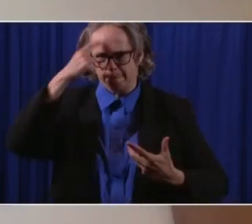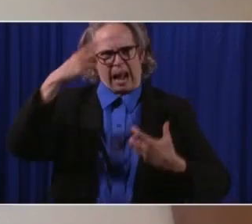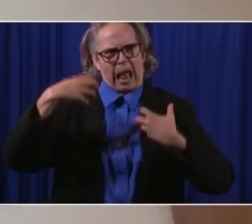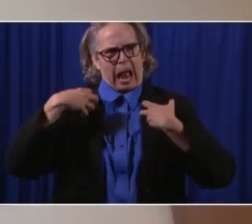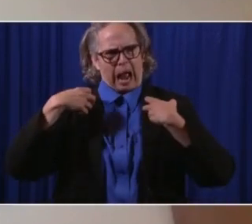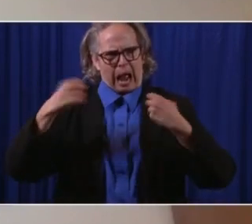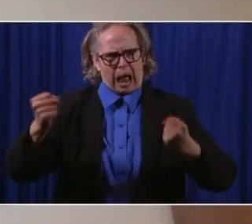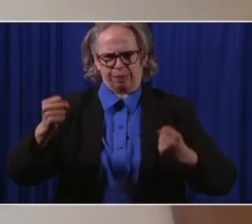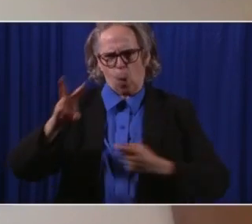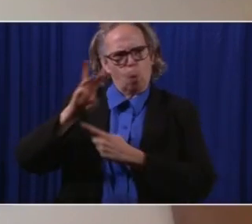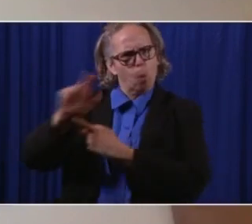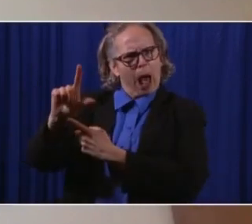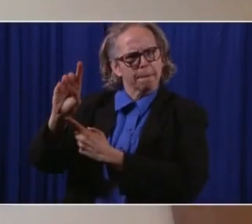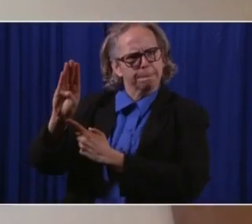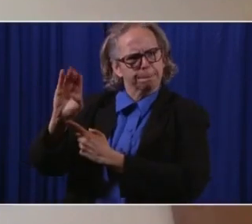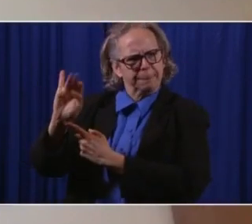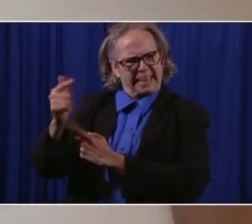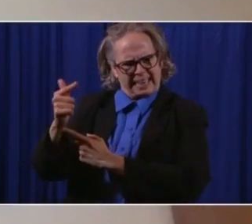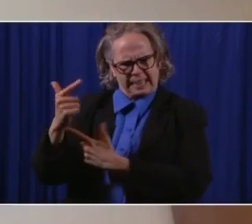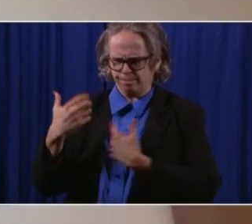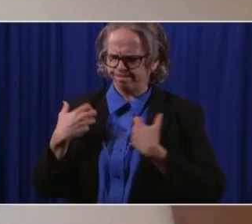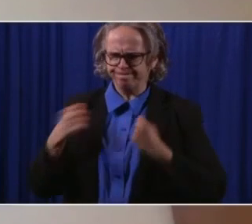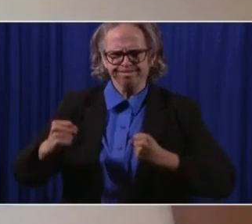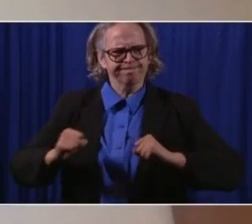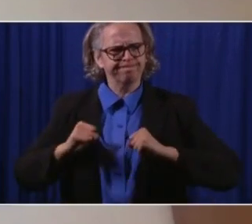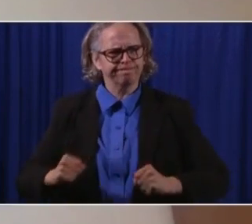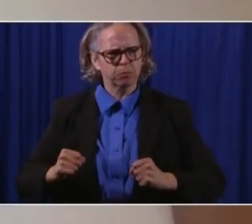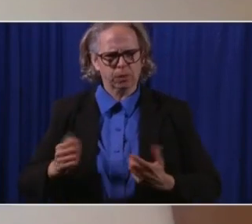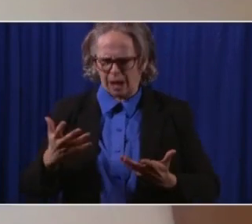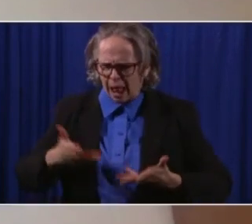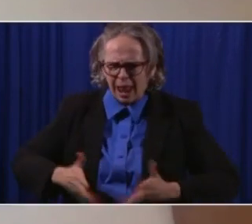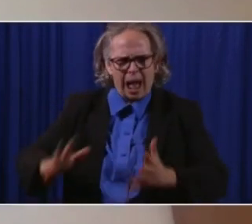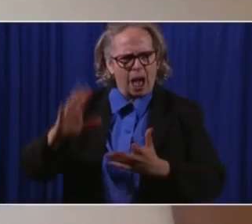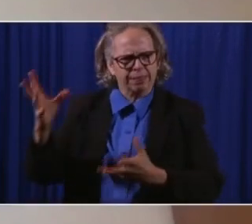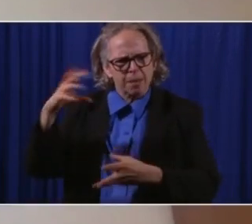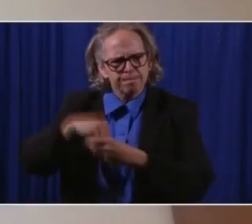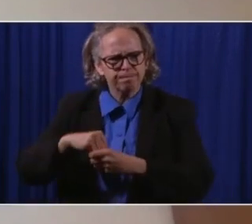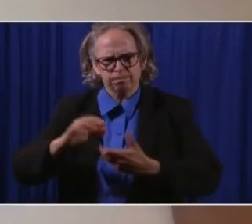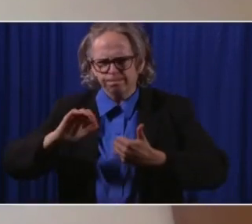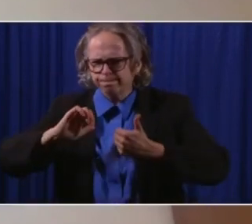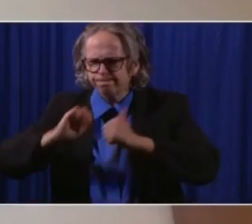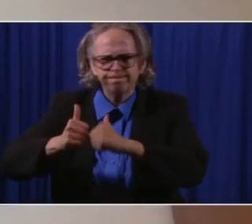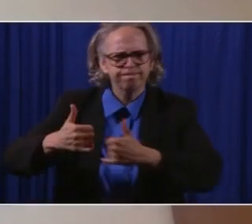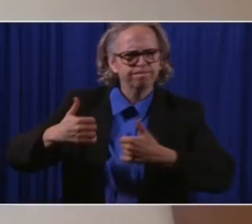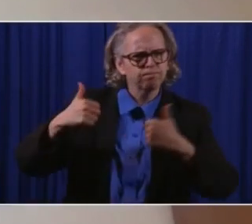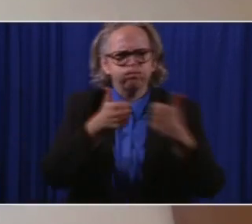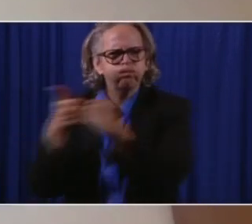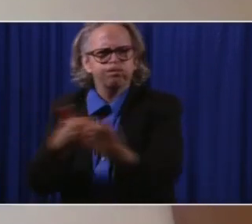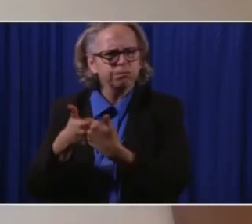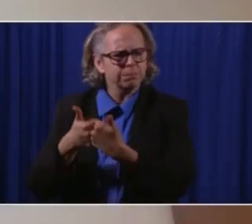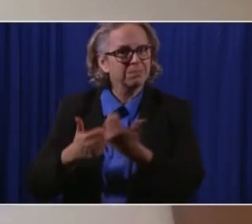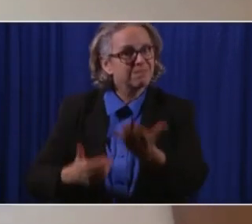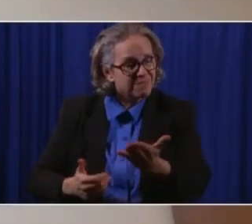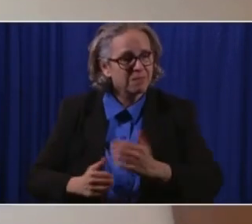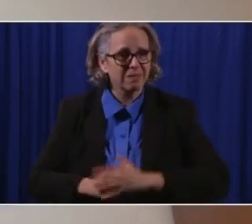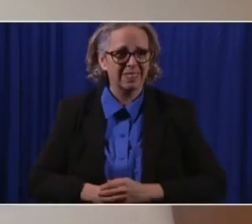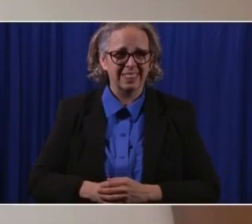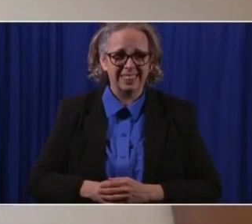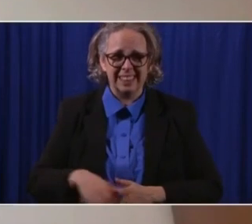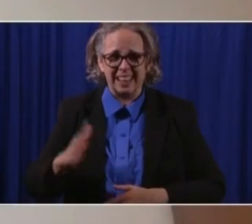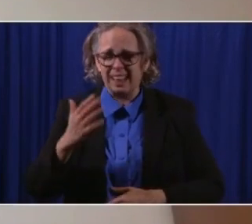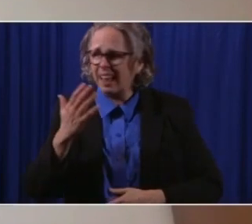allow sports to occur. Well, that's great. And Doctor, I apologize. I kind of rushed into this. I was anxious to hear